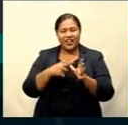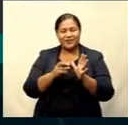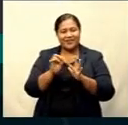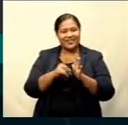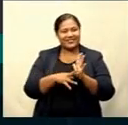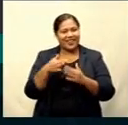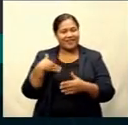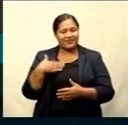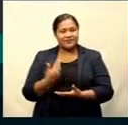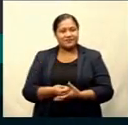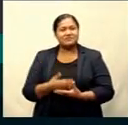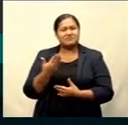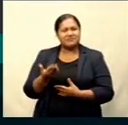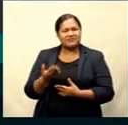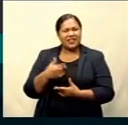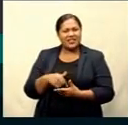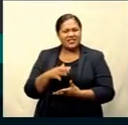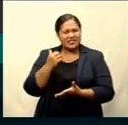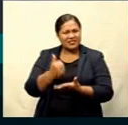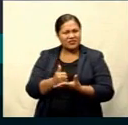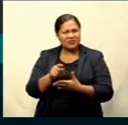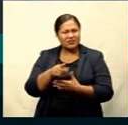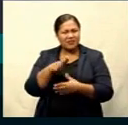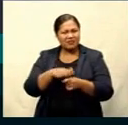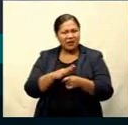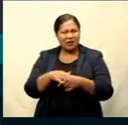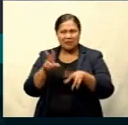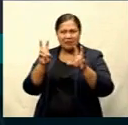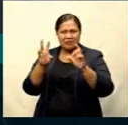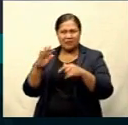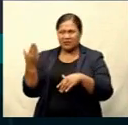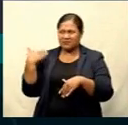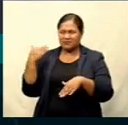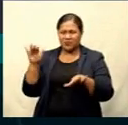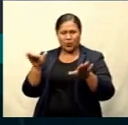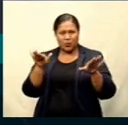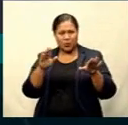now. Apanisa, this case is sure to make headlines and attract attention.